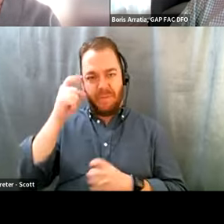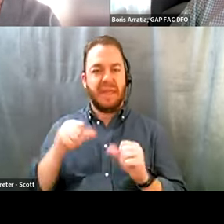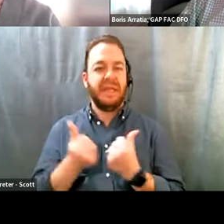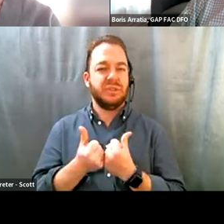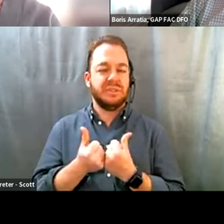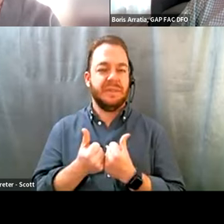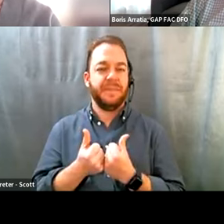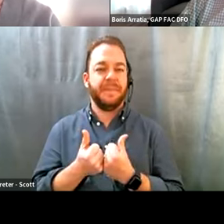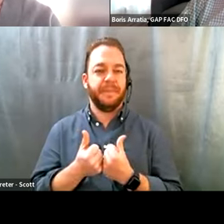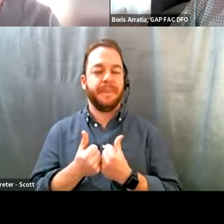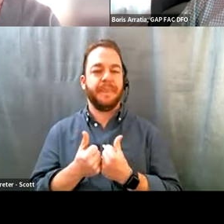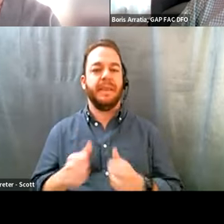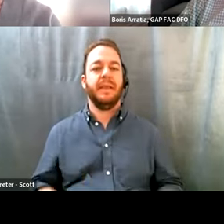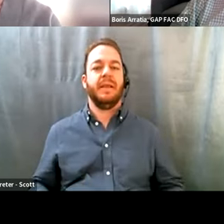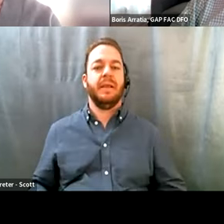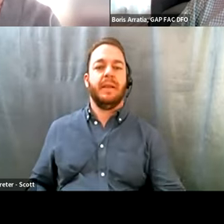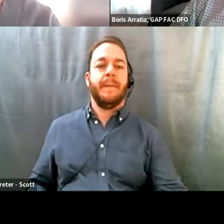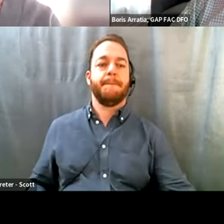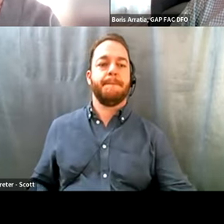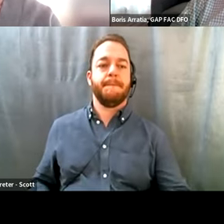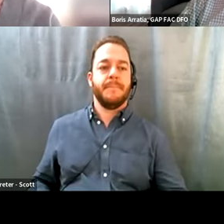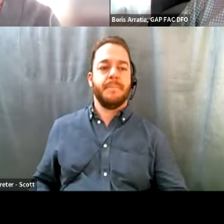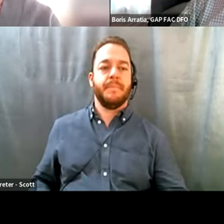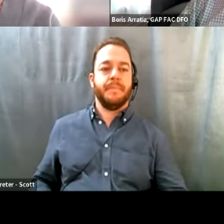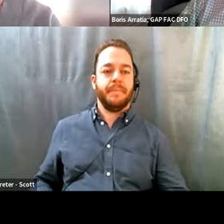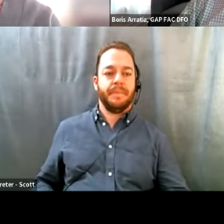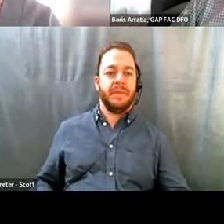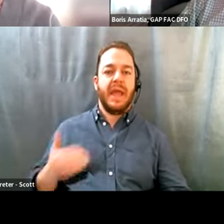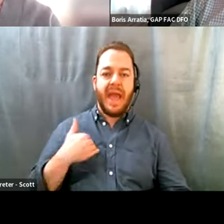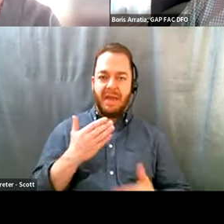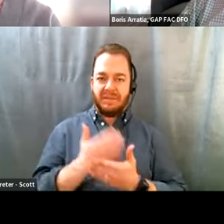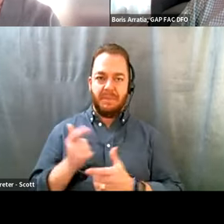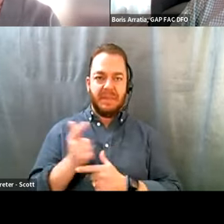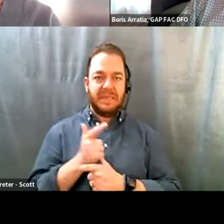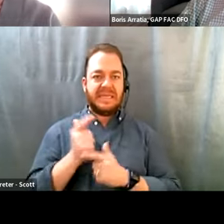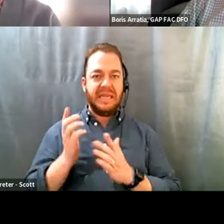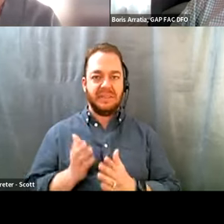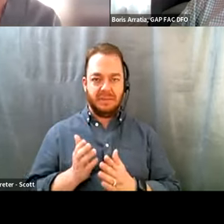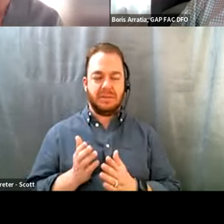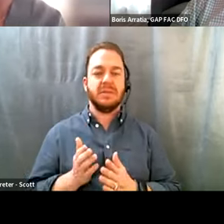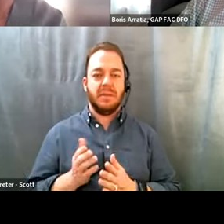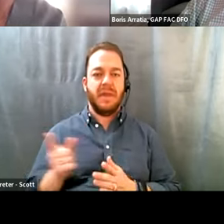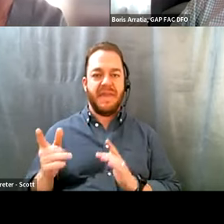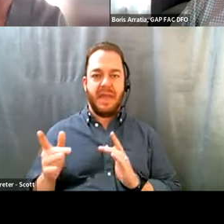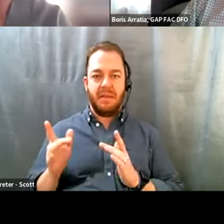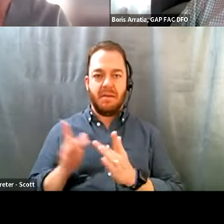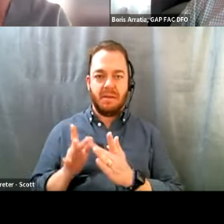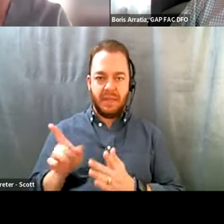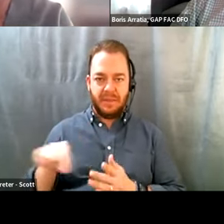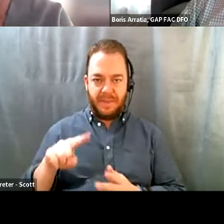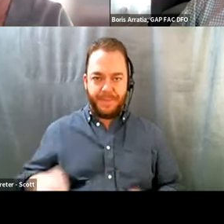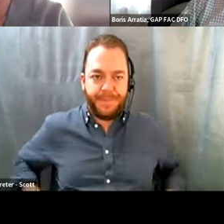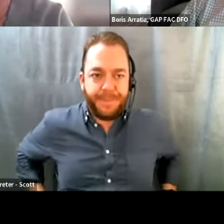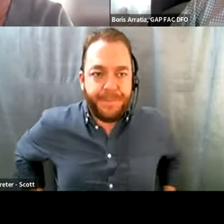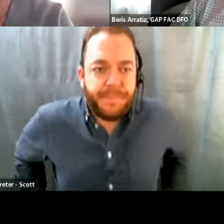agency or organization who had some form of liaisons. And they contacted them. It